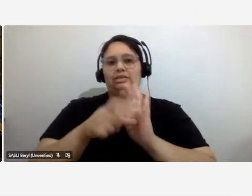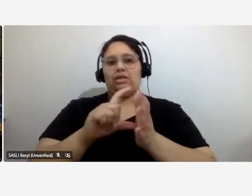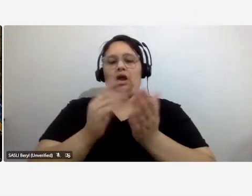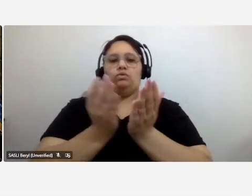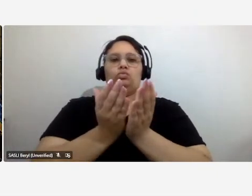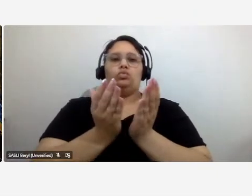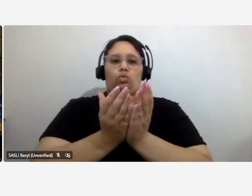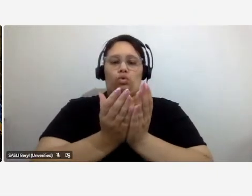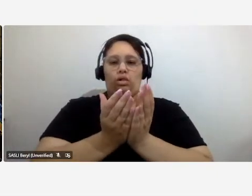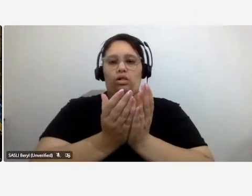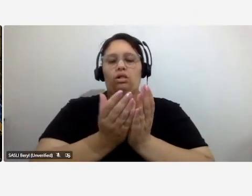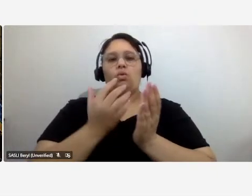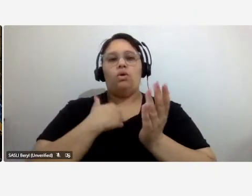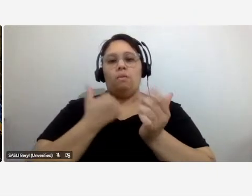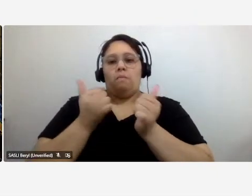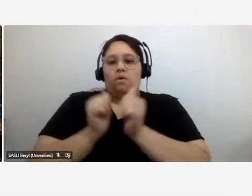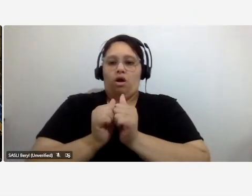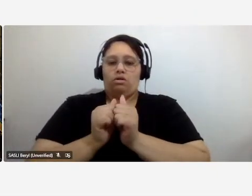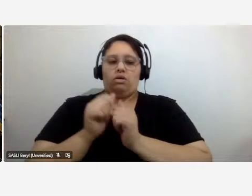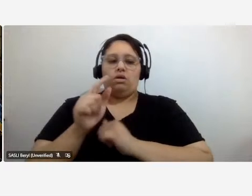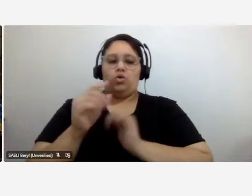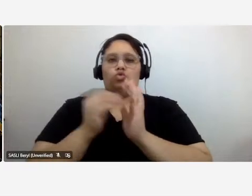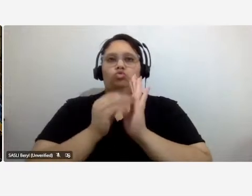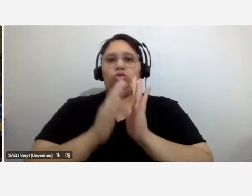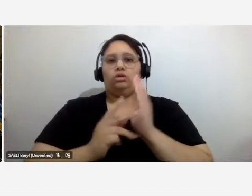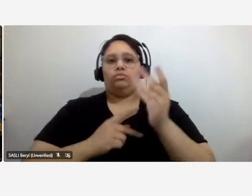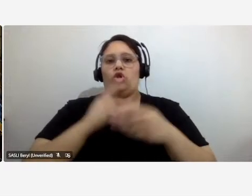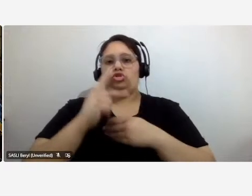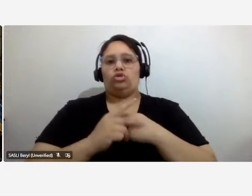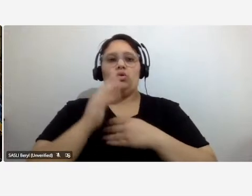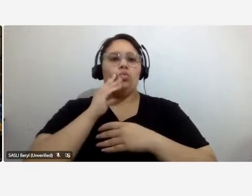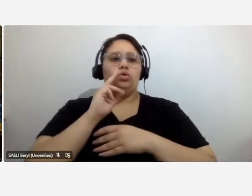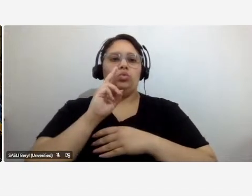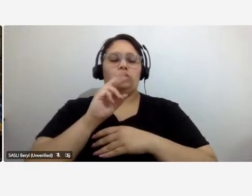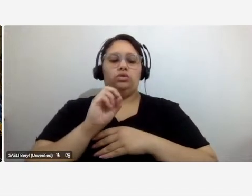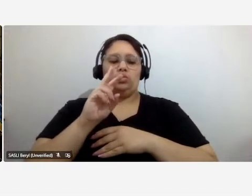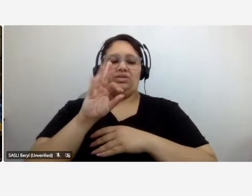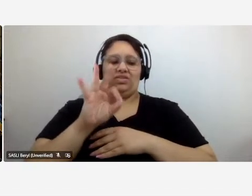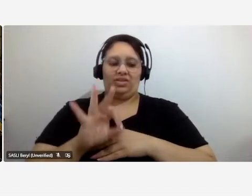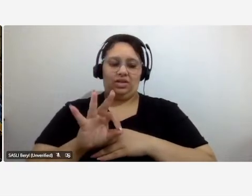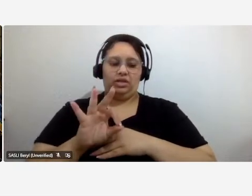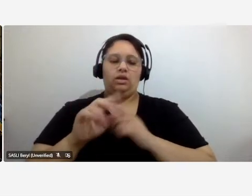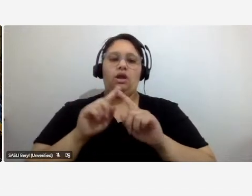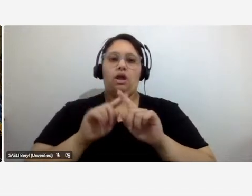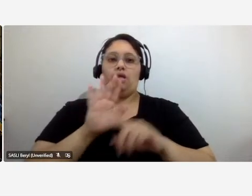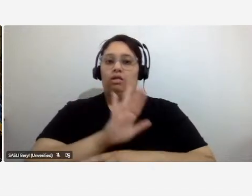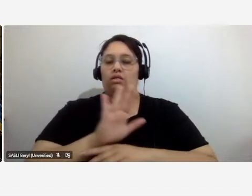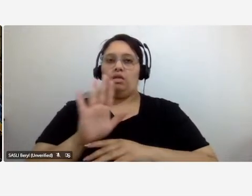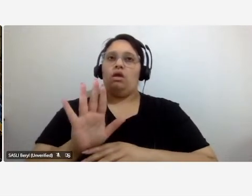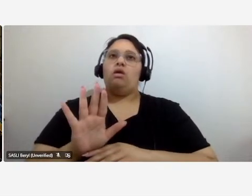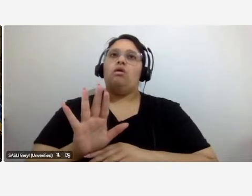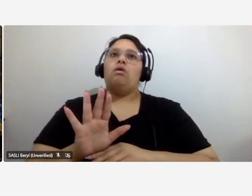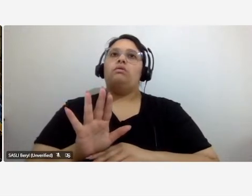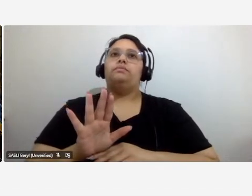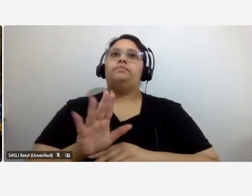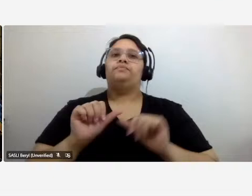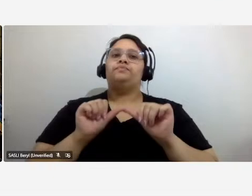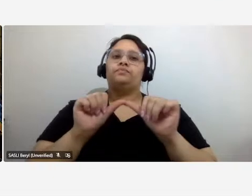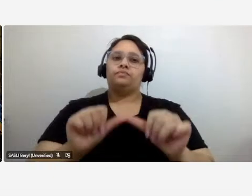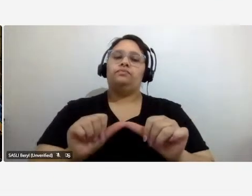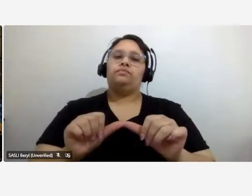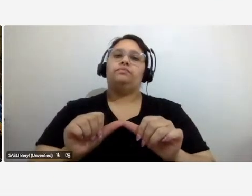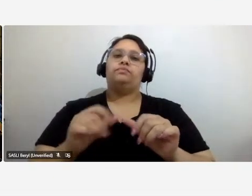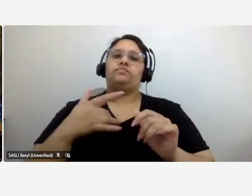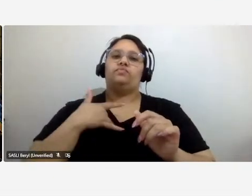School. We partnered with them on a student project in 2023, and then continued into this